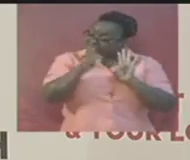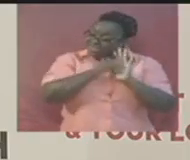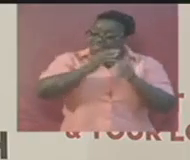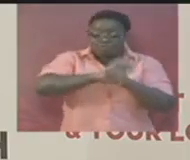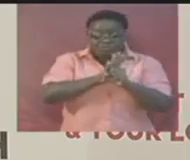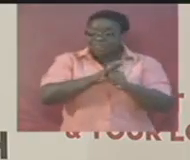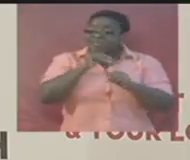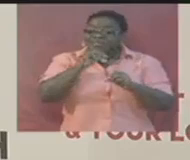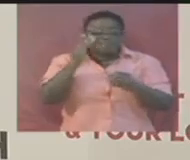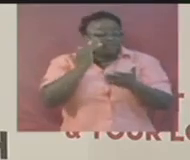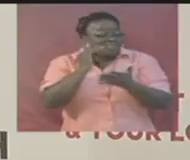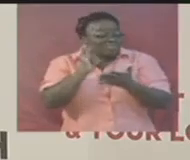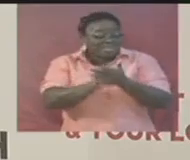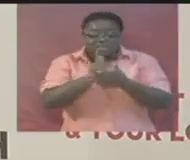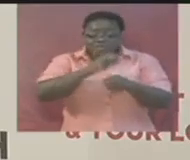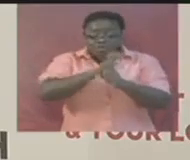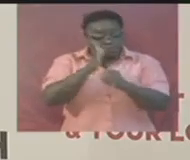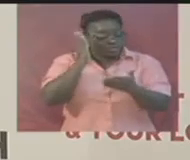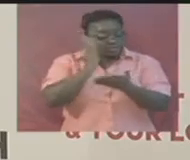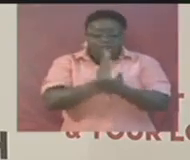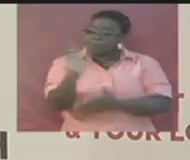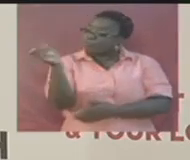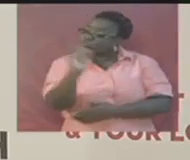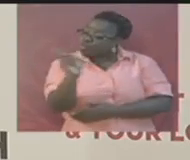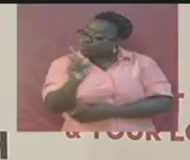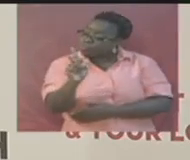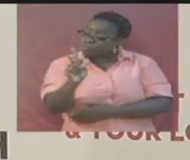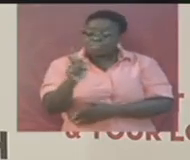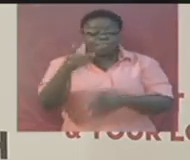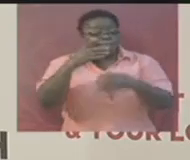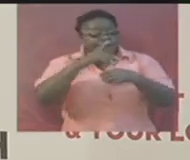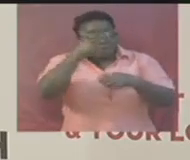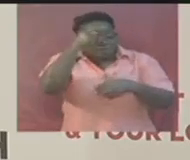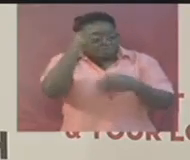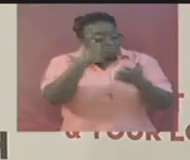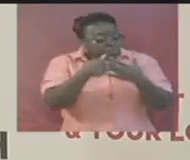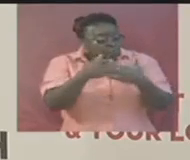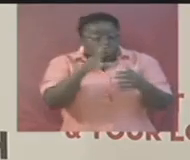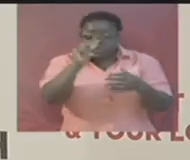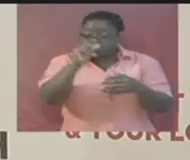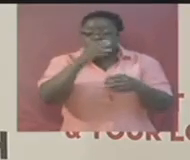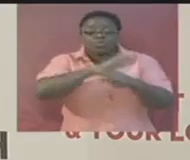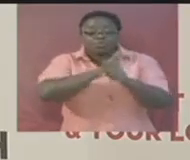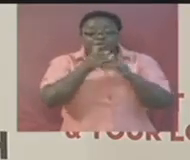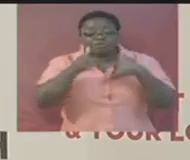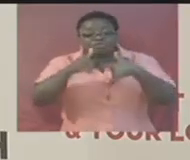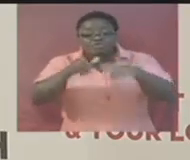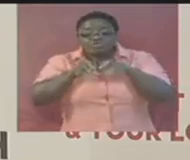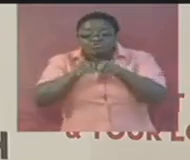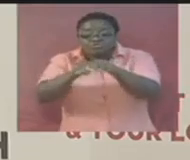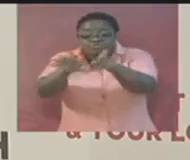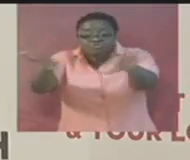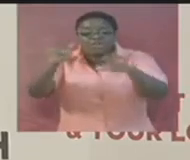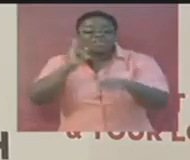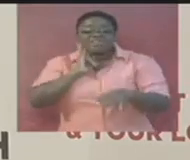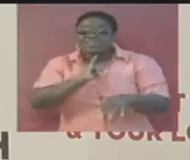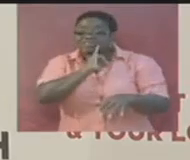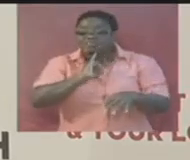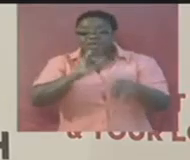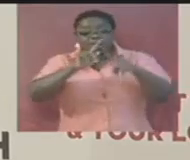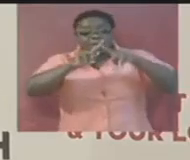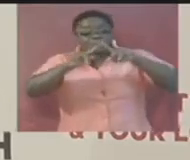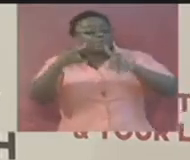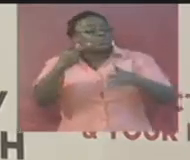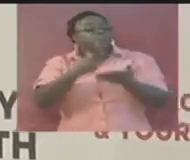in that group that have been immunized. And that's what herd immunity is. It's really that the majority of us have good immunity so that we